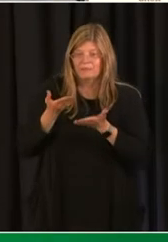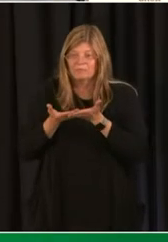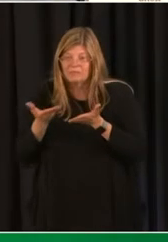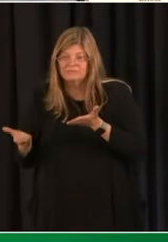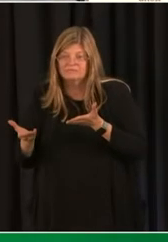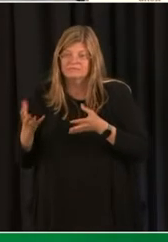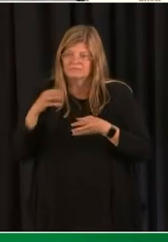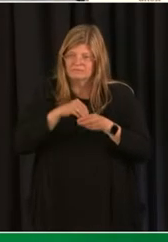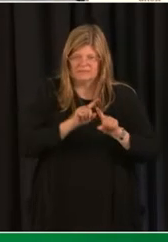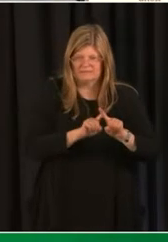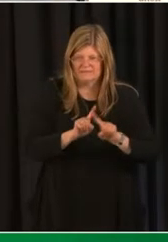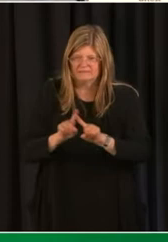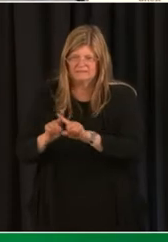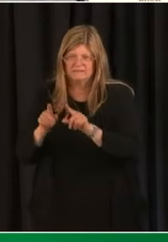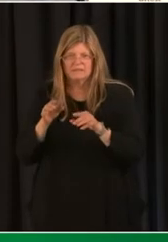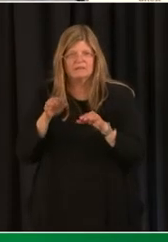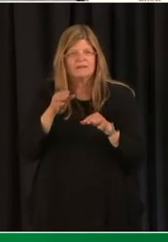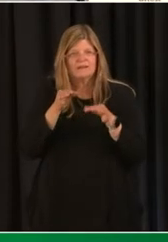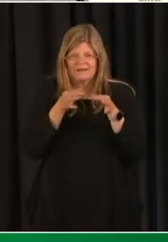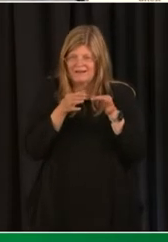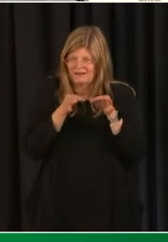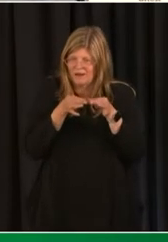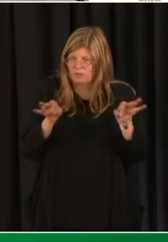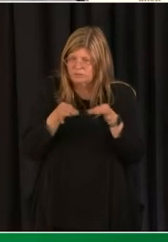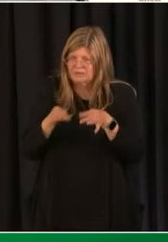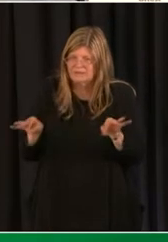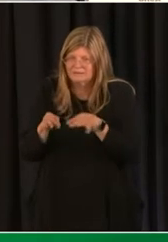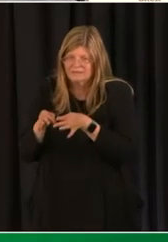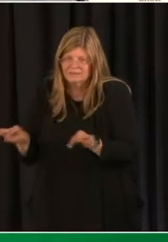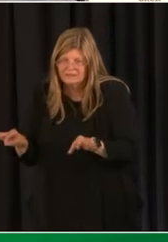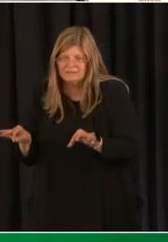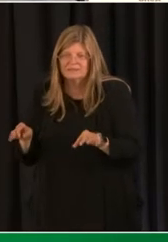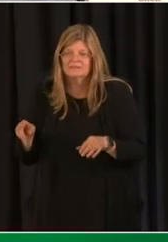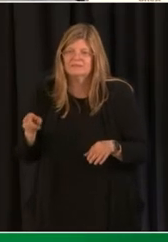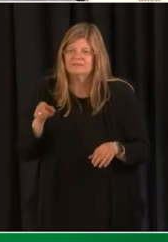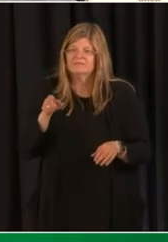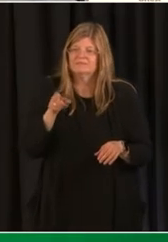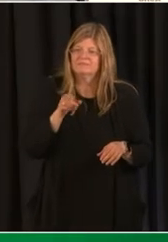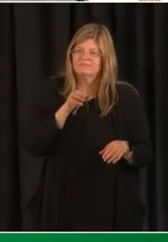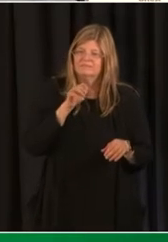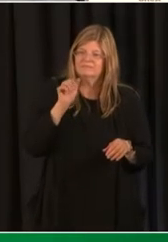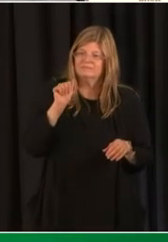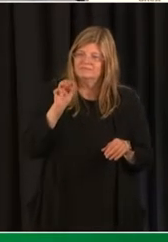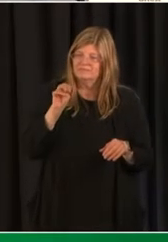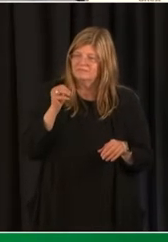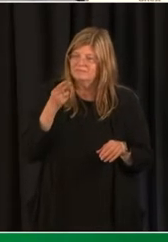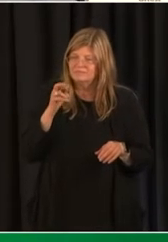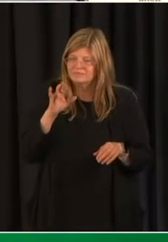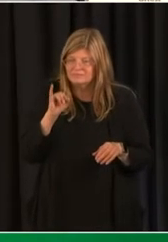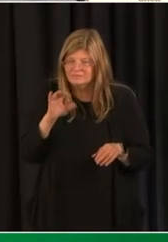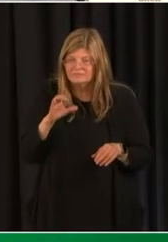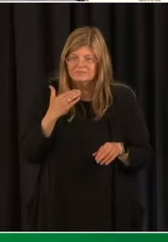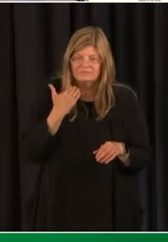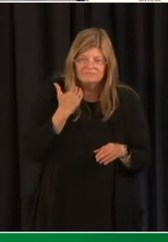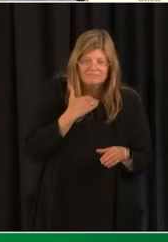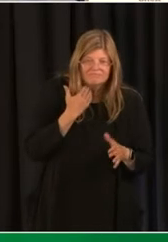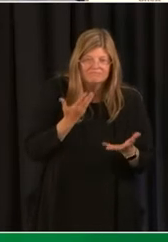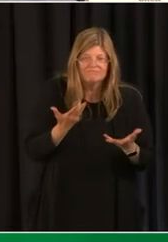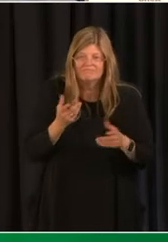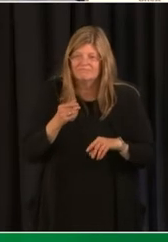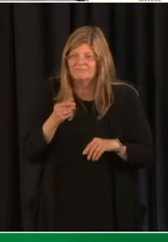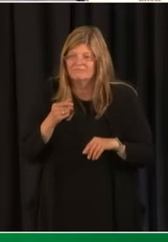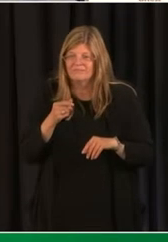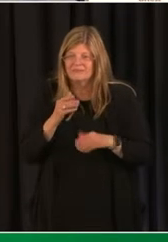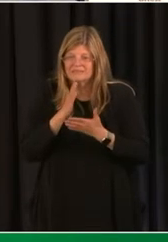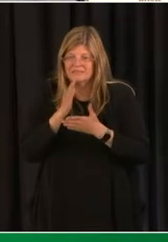in several languages, particularly Spanish and Amharic, which are very prevalent in terms of district residents. So we